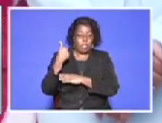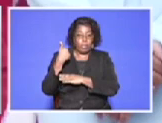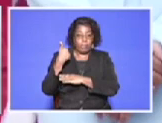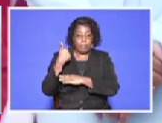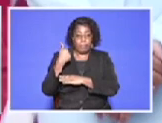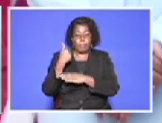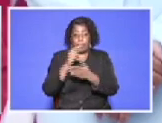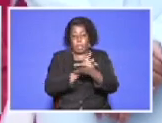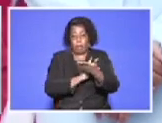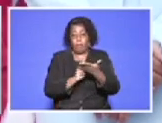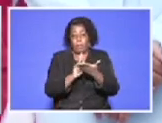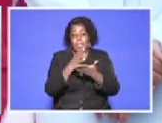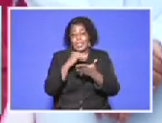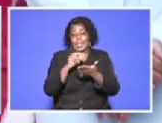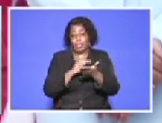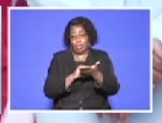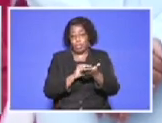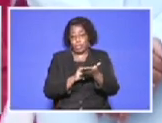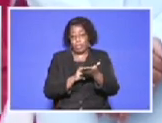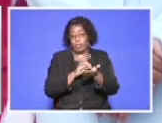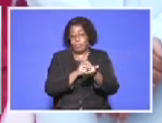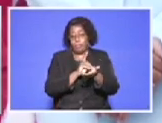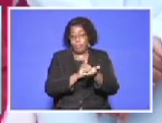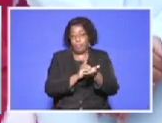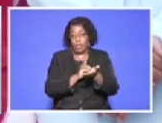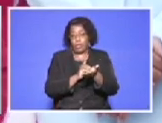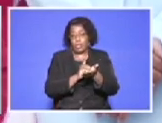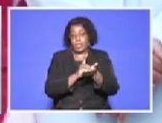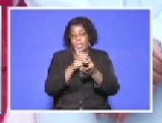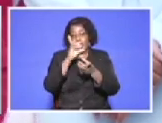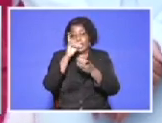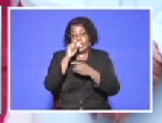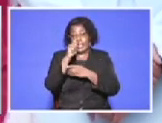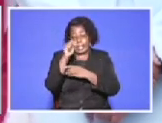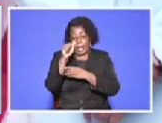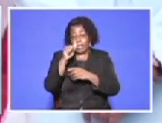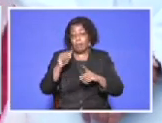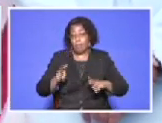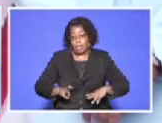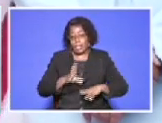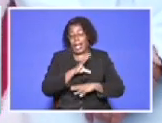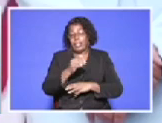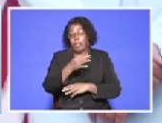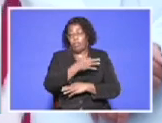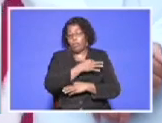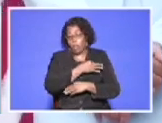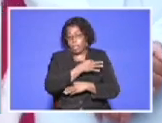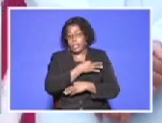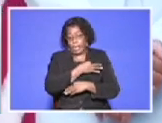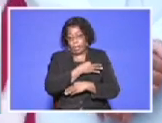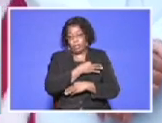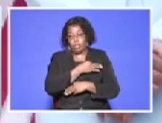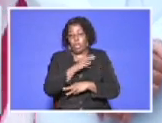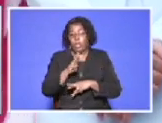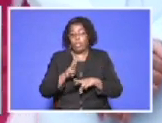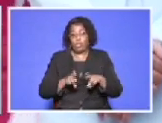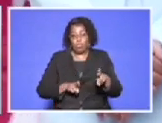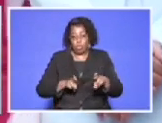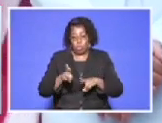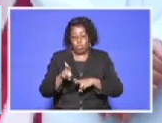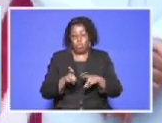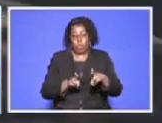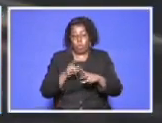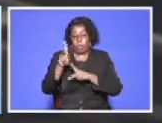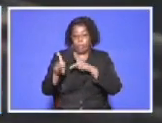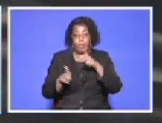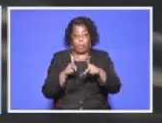Pharmacists, nurses, physicians, data managers, and volunteers to manage the flow of